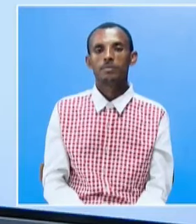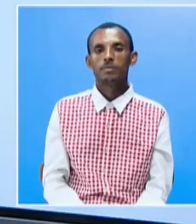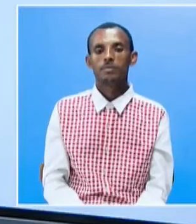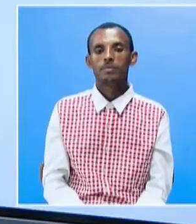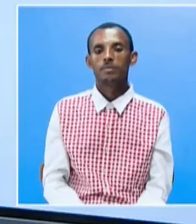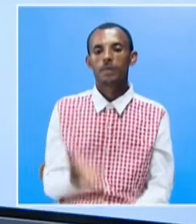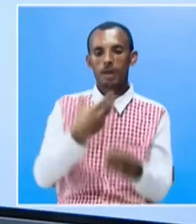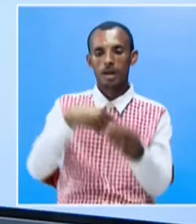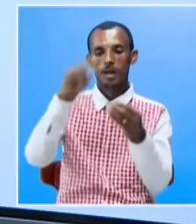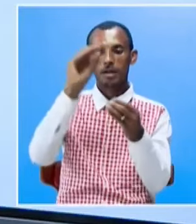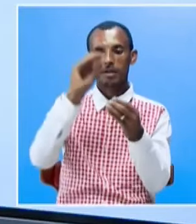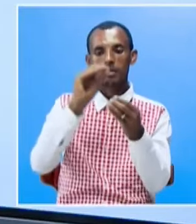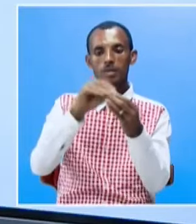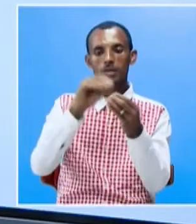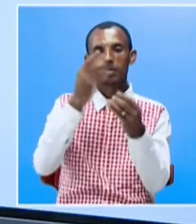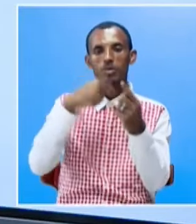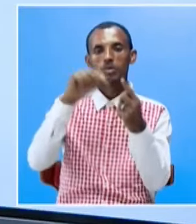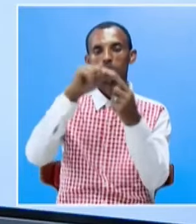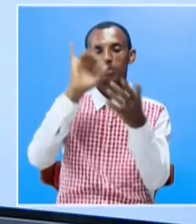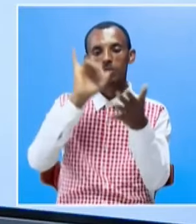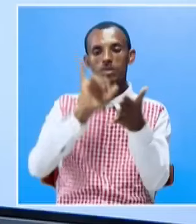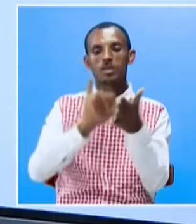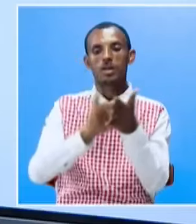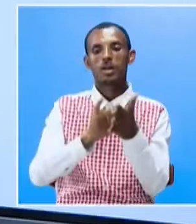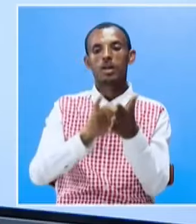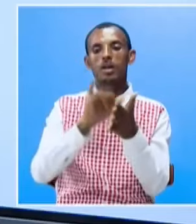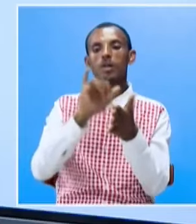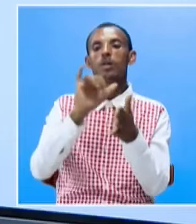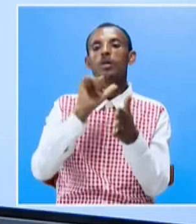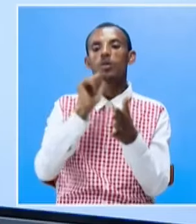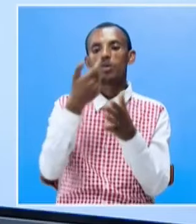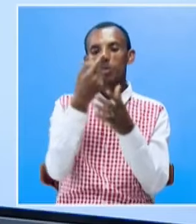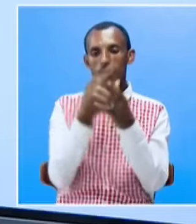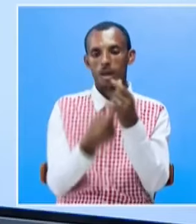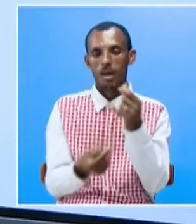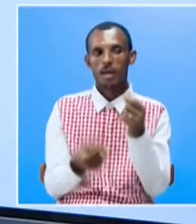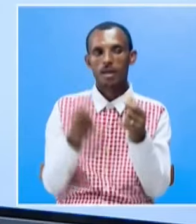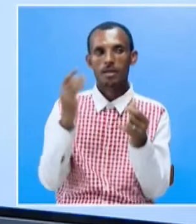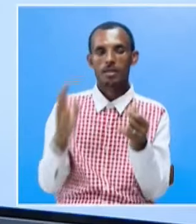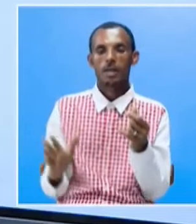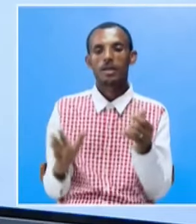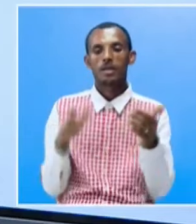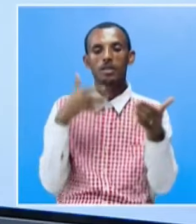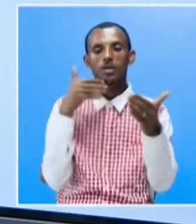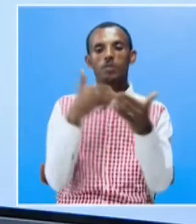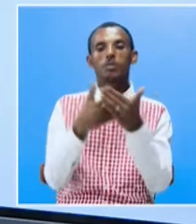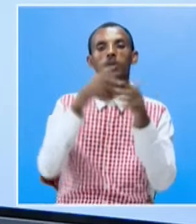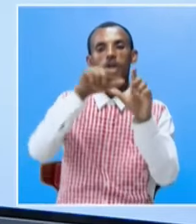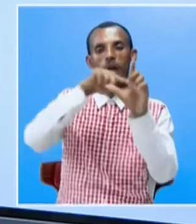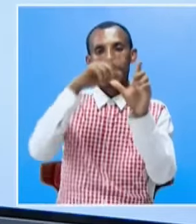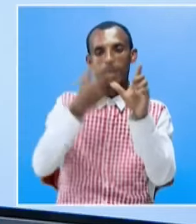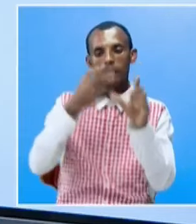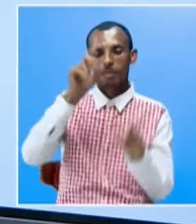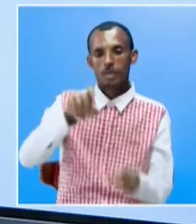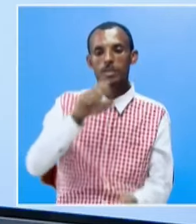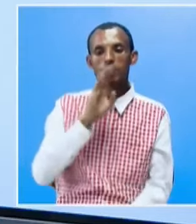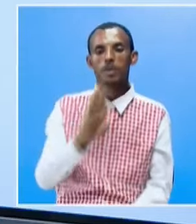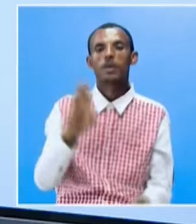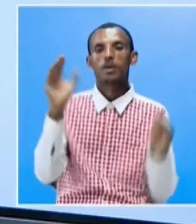In addition to that, not only side, their corresponding angles must be also congruent. So in this